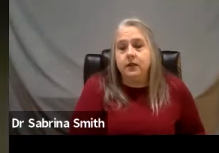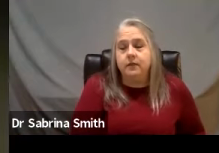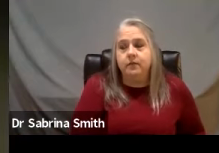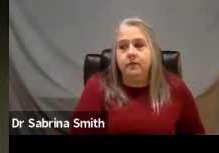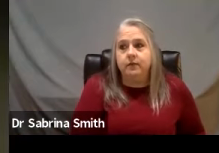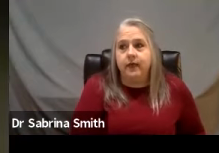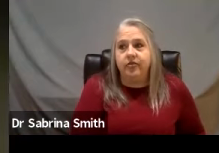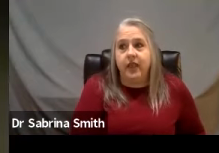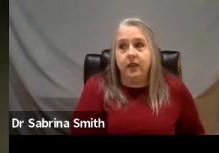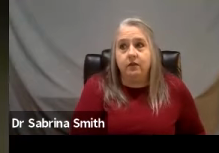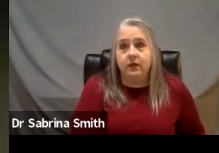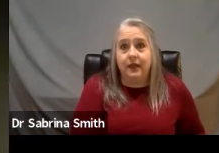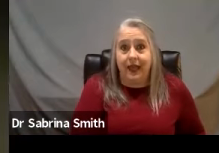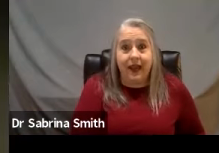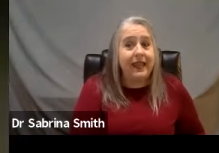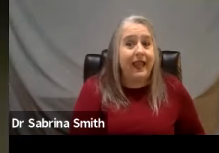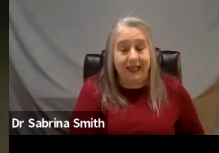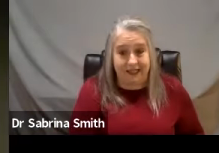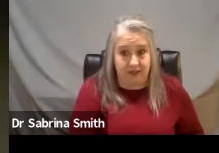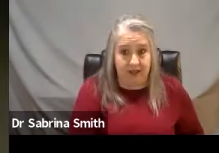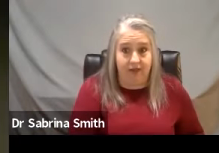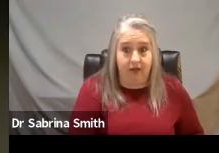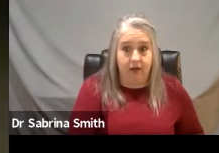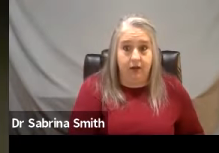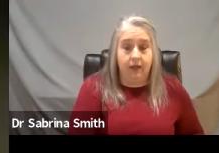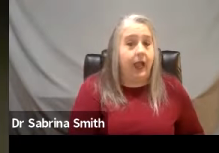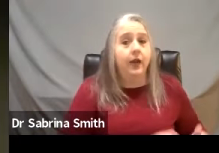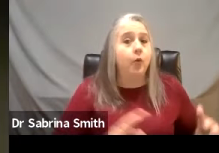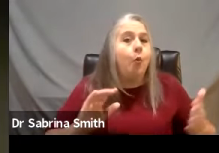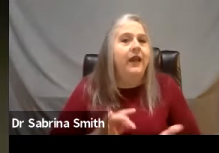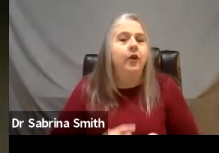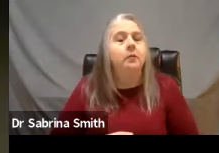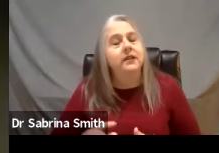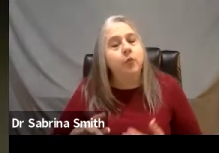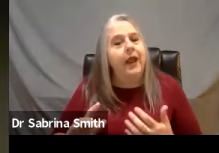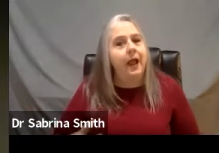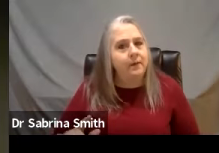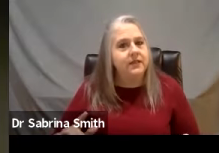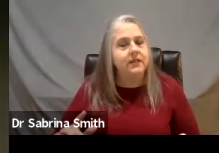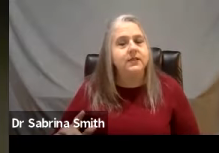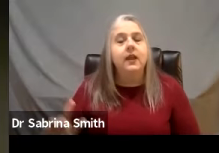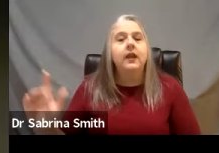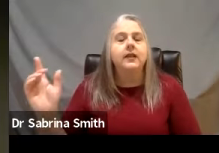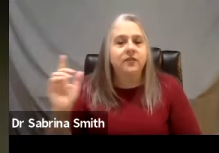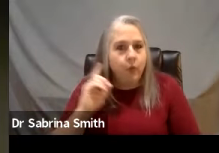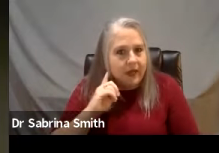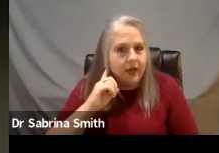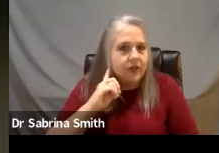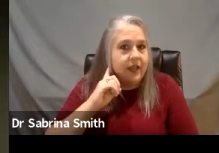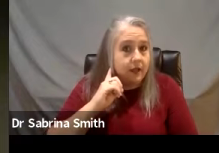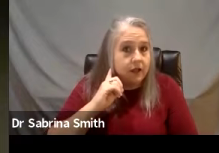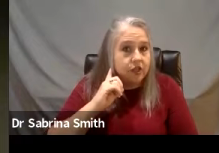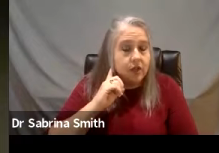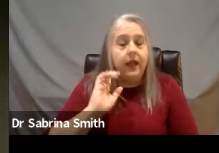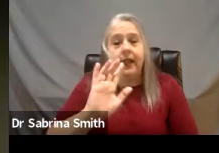product and think, can I get it even? Like, I don't want to hear it, because what happens is if we can